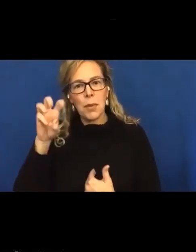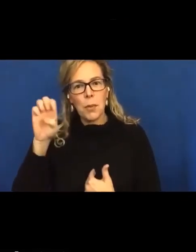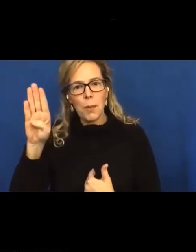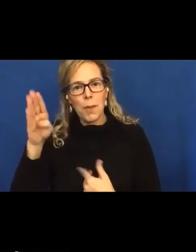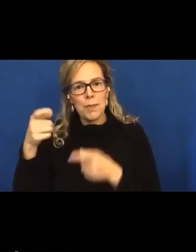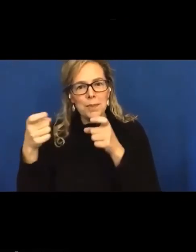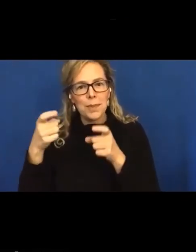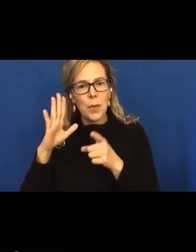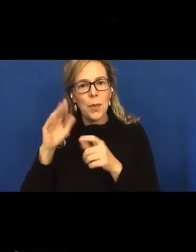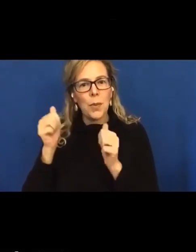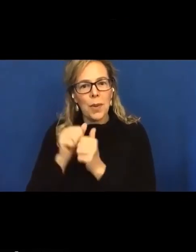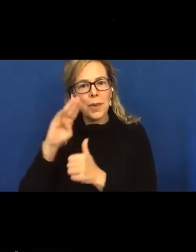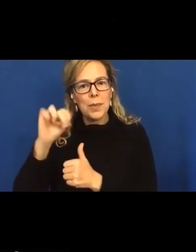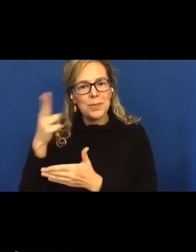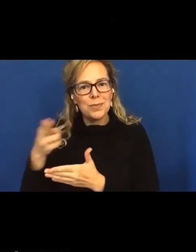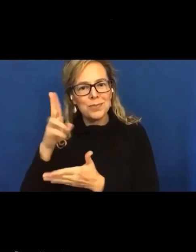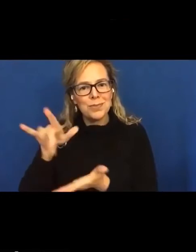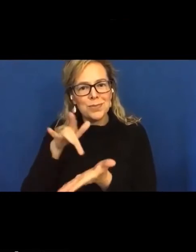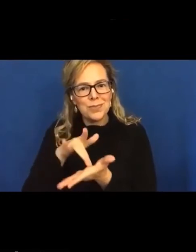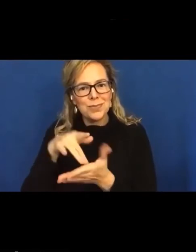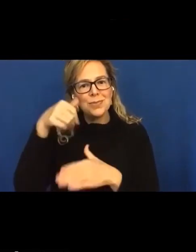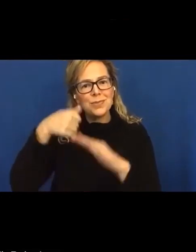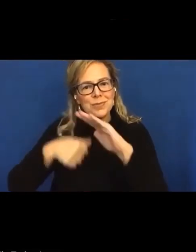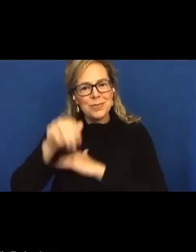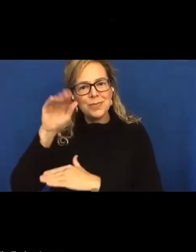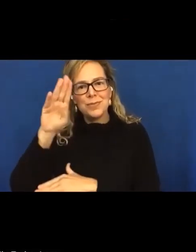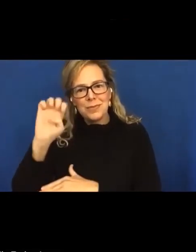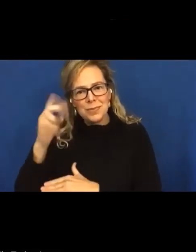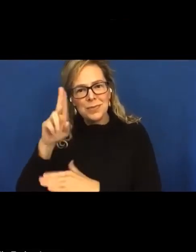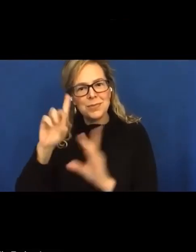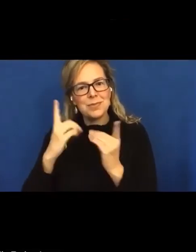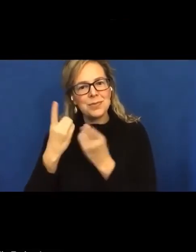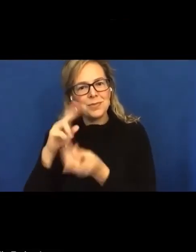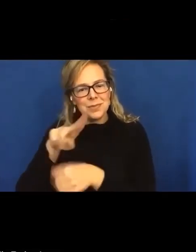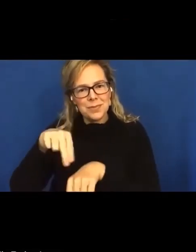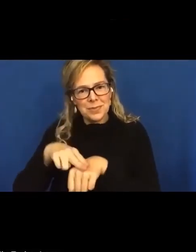History Center in the Michigan Department of Natural Resources.